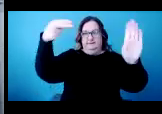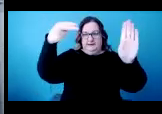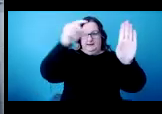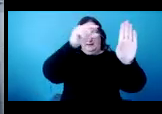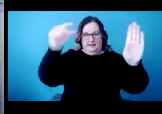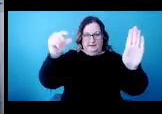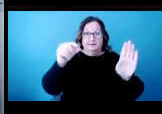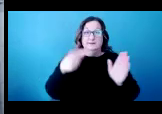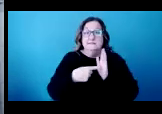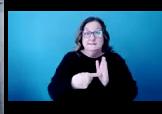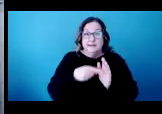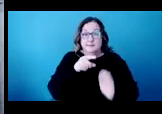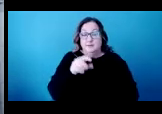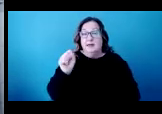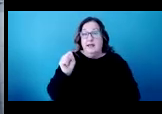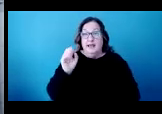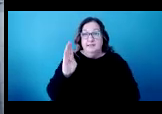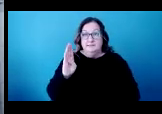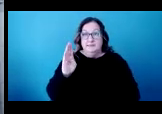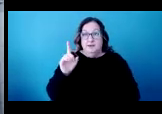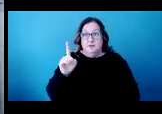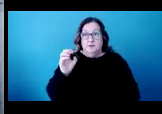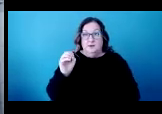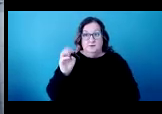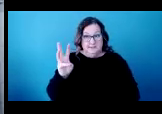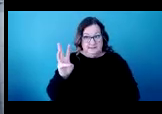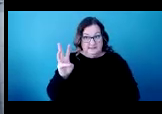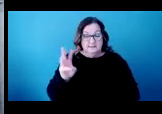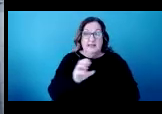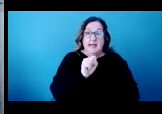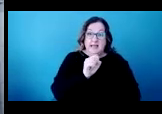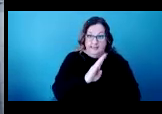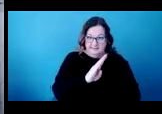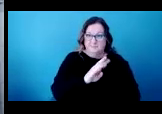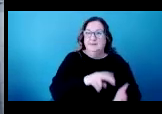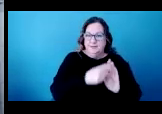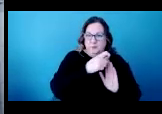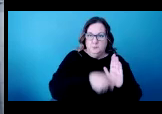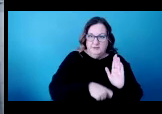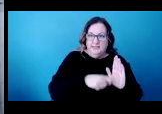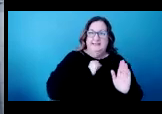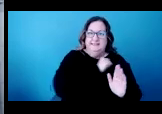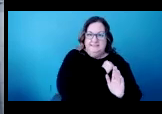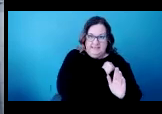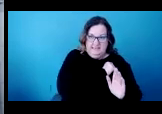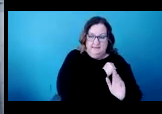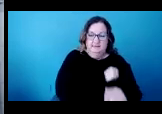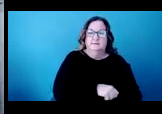SB 106. So that's SB means it started in the Senate. It was given the number 106, and then a